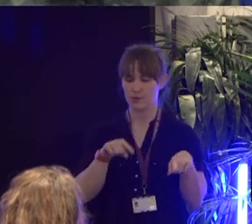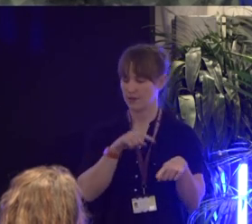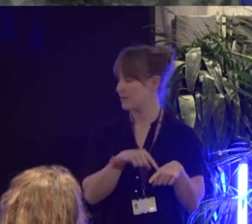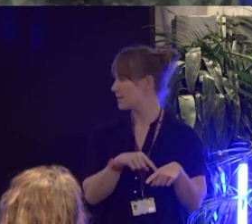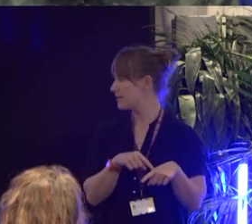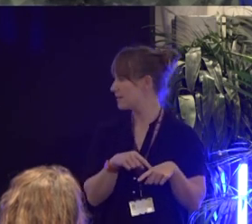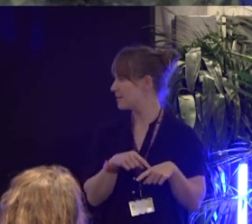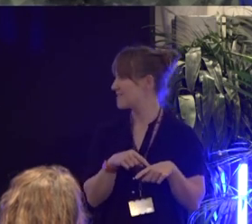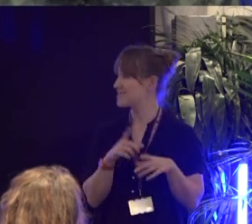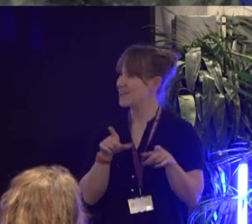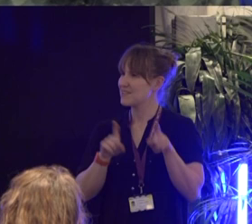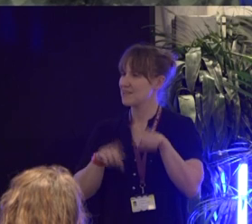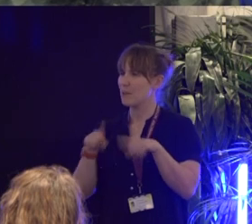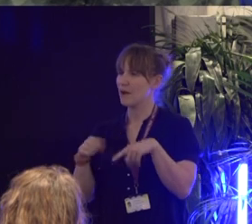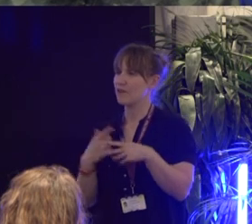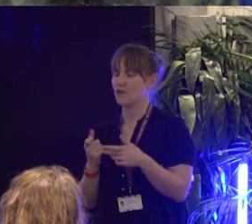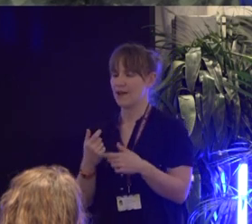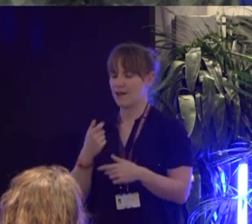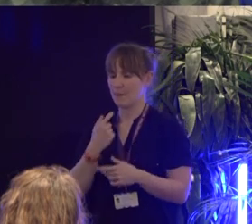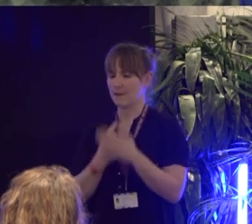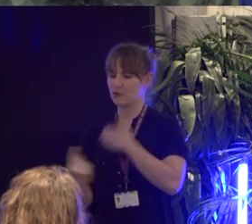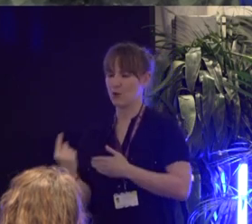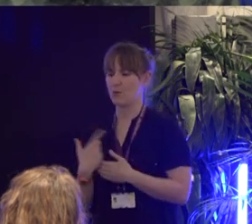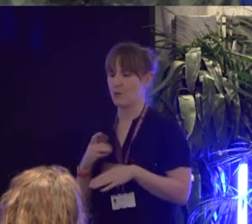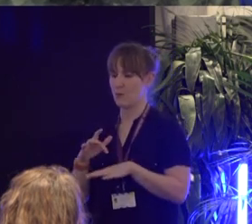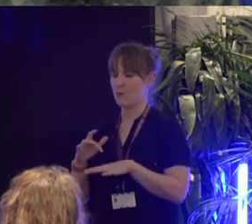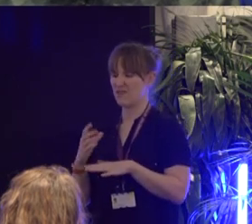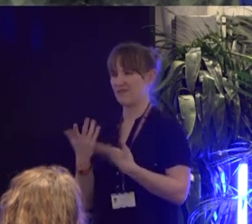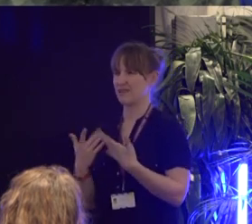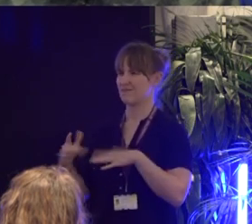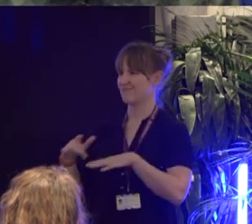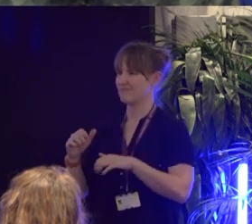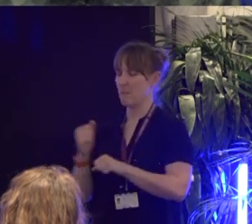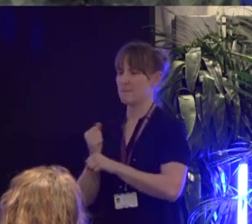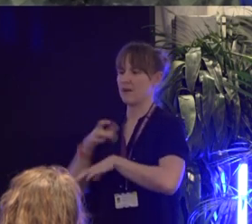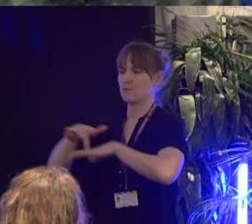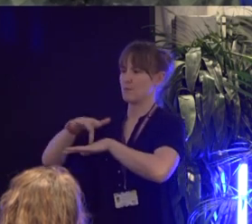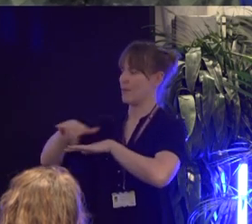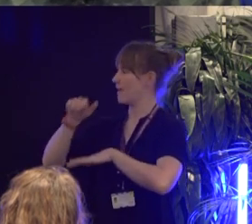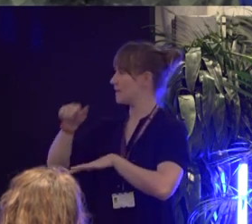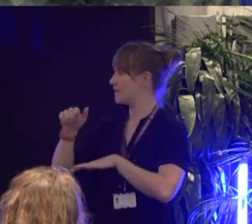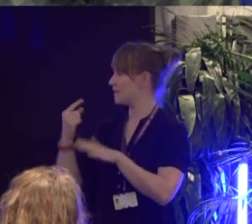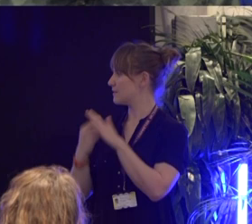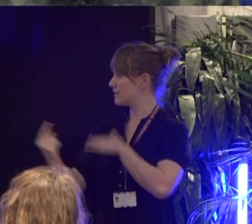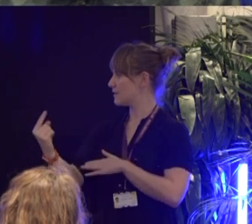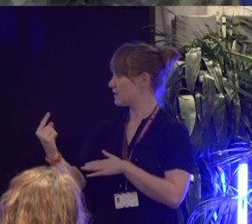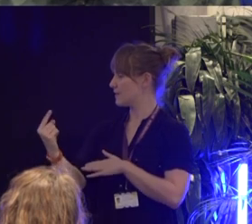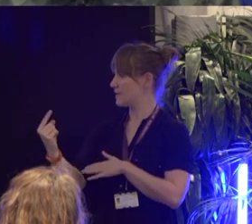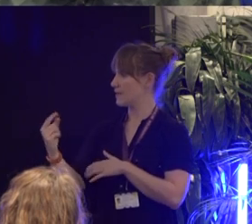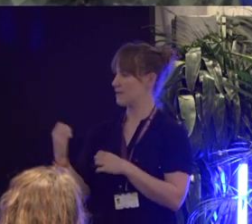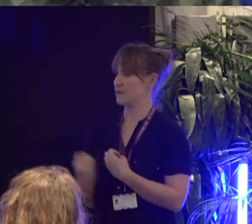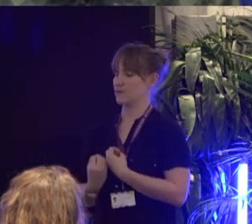of solo improv at the Wardrobe Theatre with Beyond the Ridiculous, that the kind of the